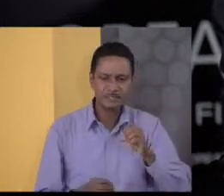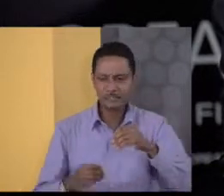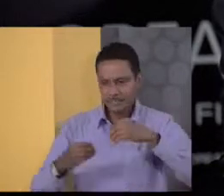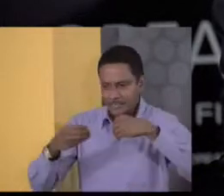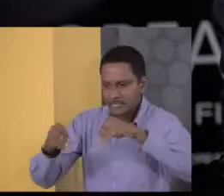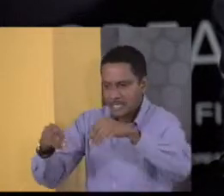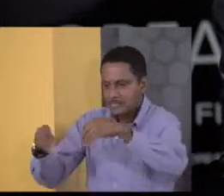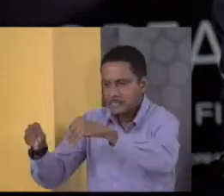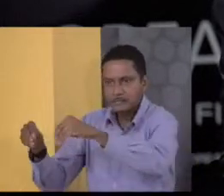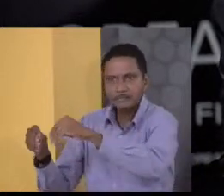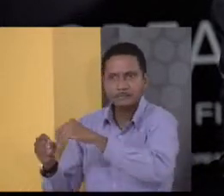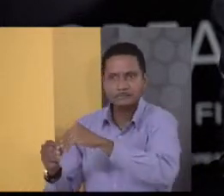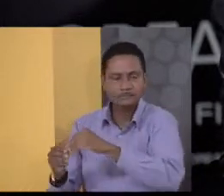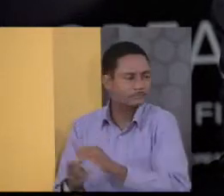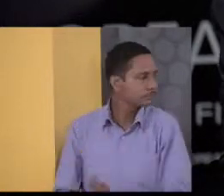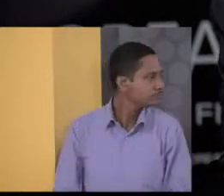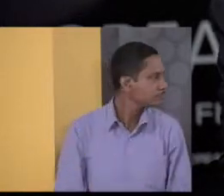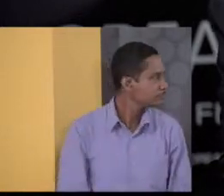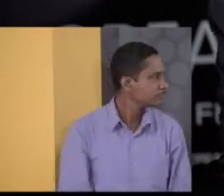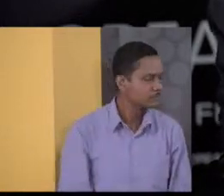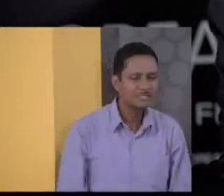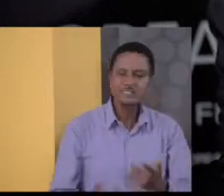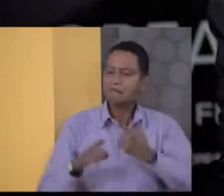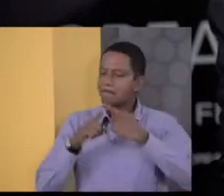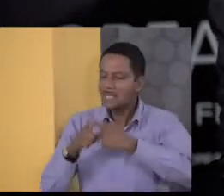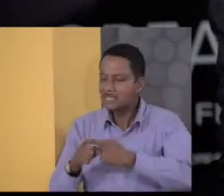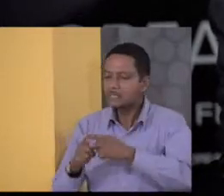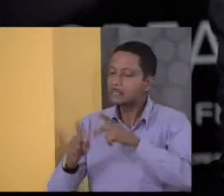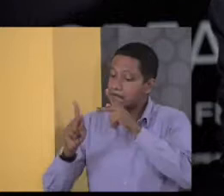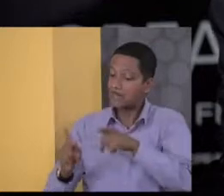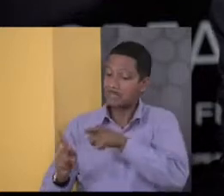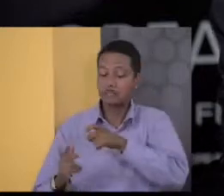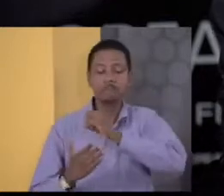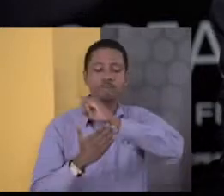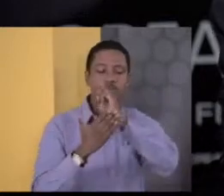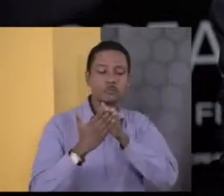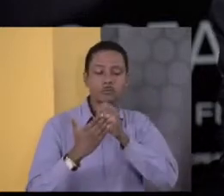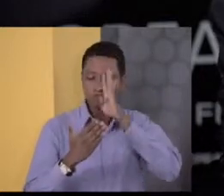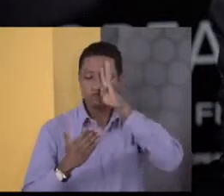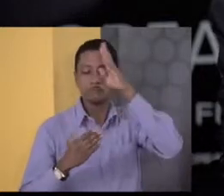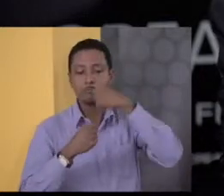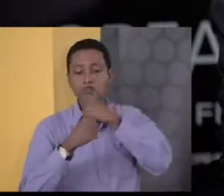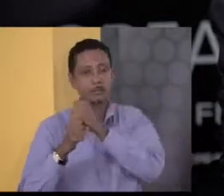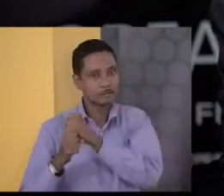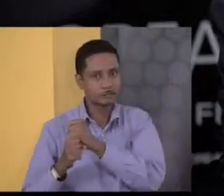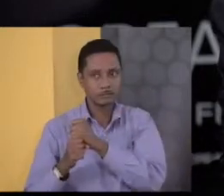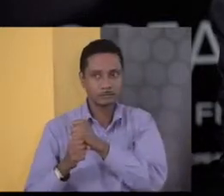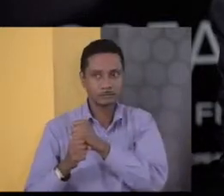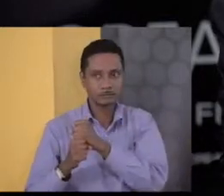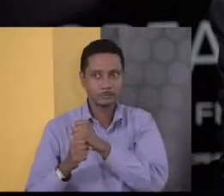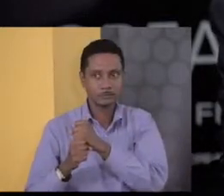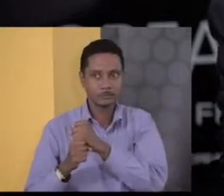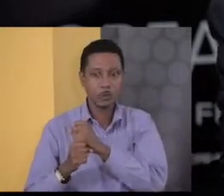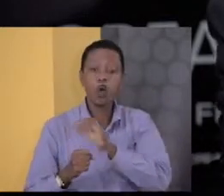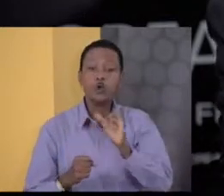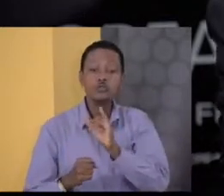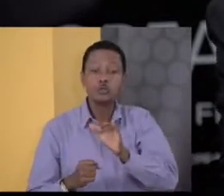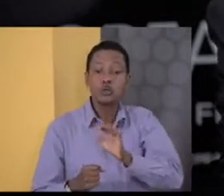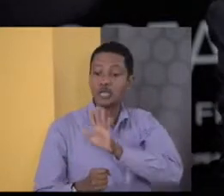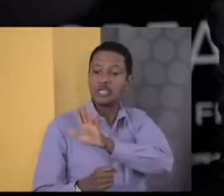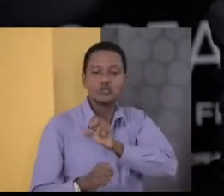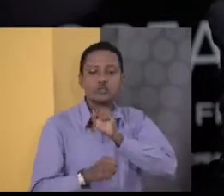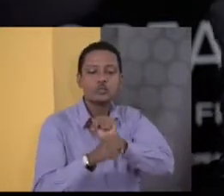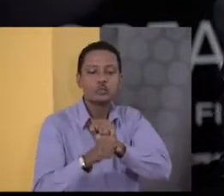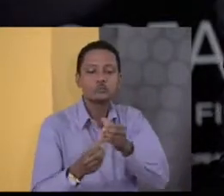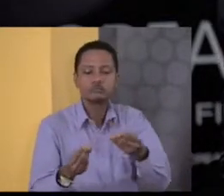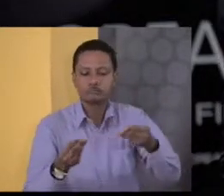are you competing with? The skybox, the jet box, the every other box they got here. Almost